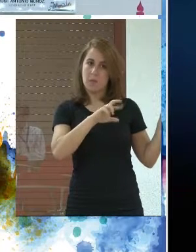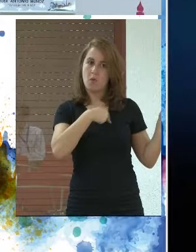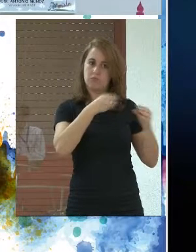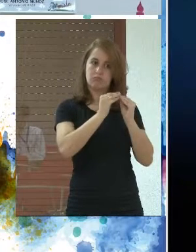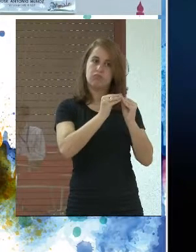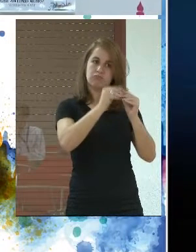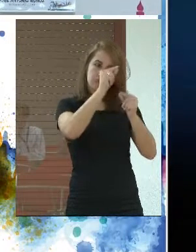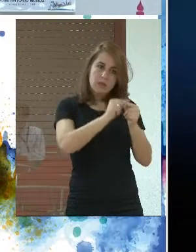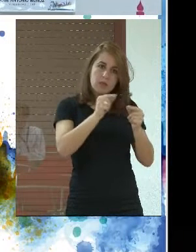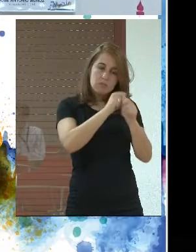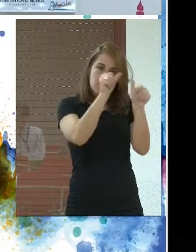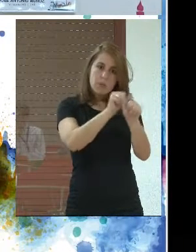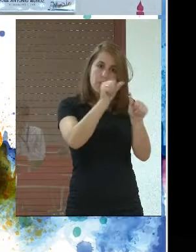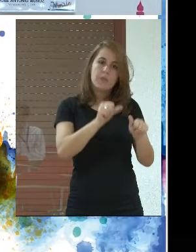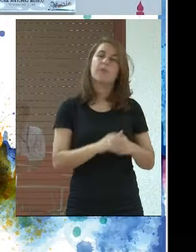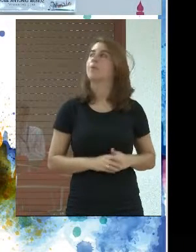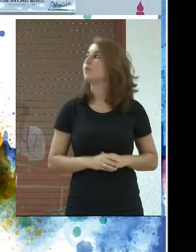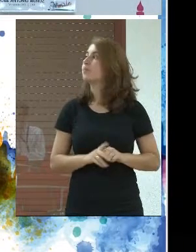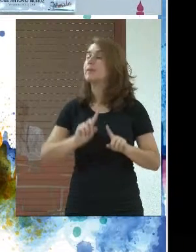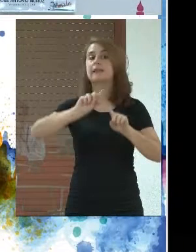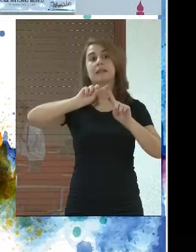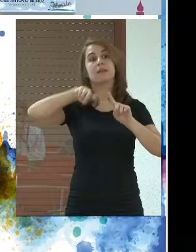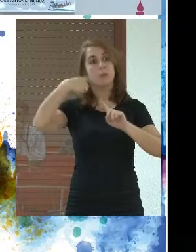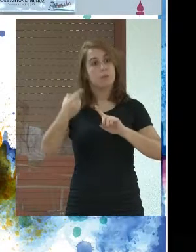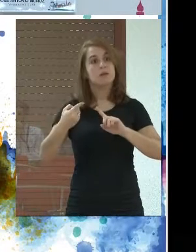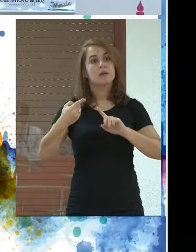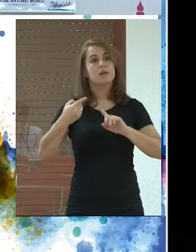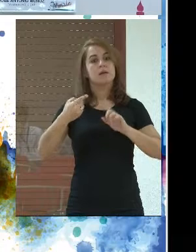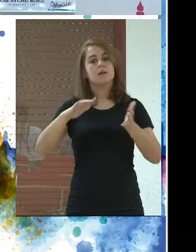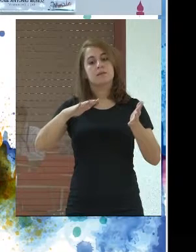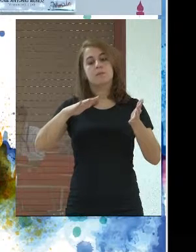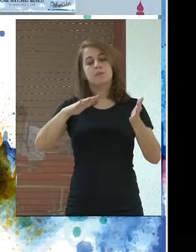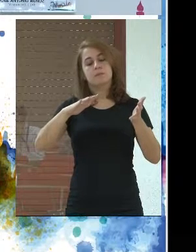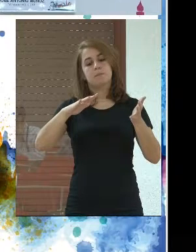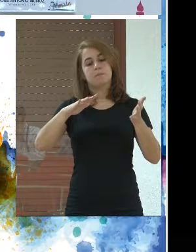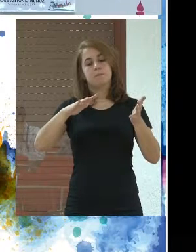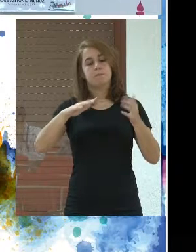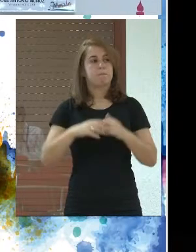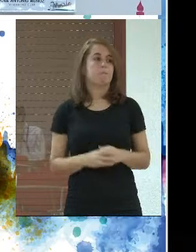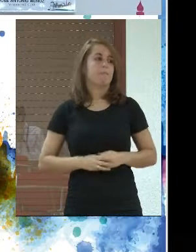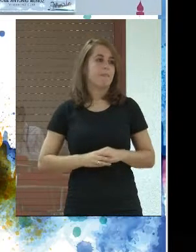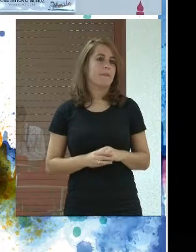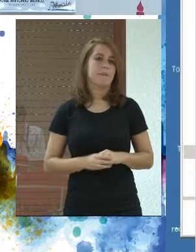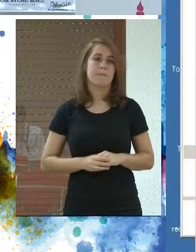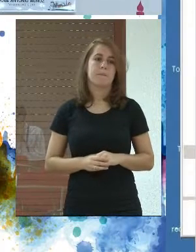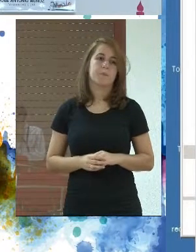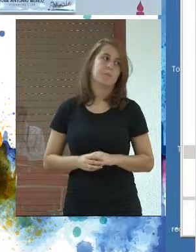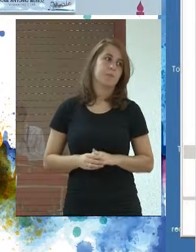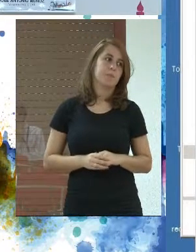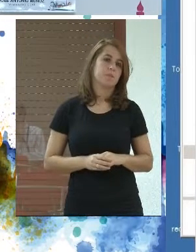CAD, as my colleague Guillermo has made, and later on